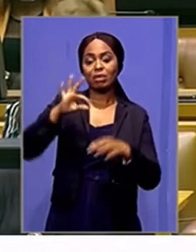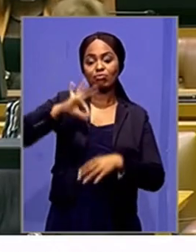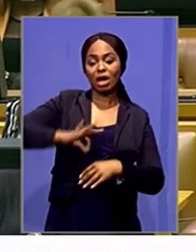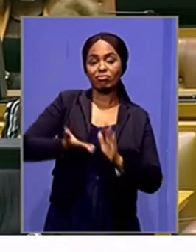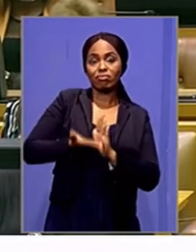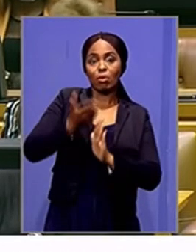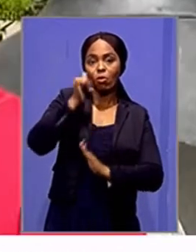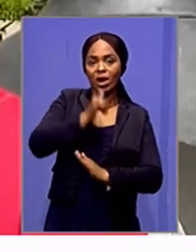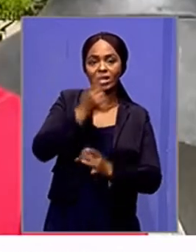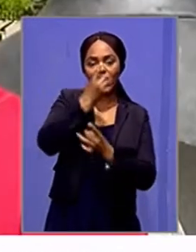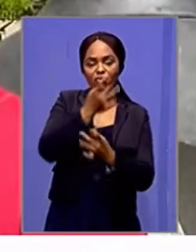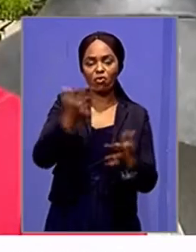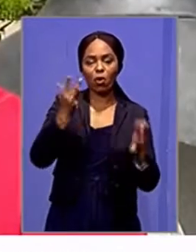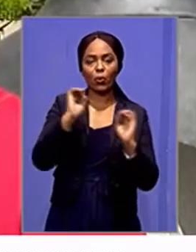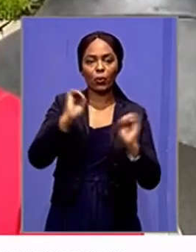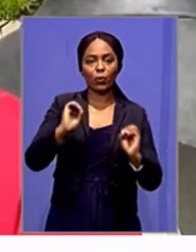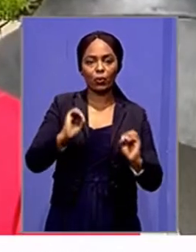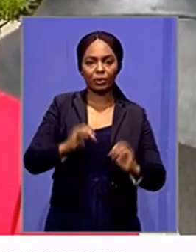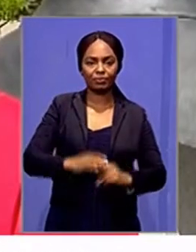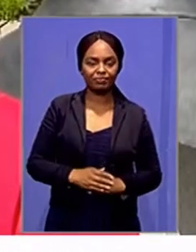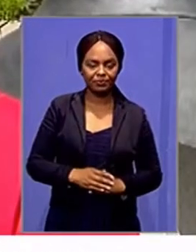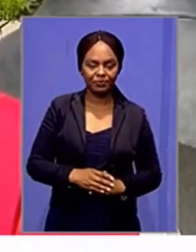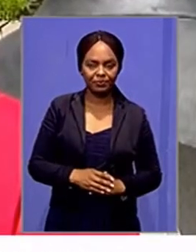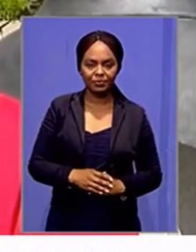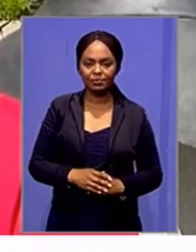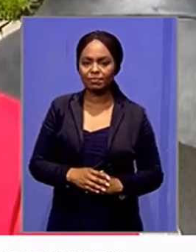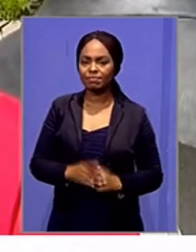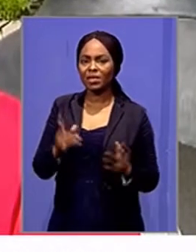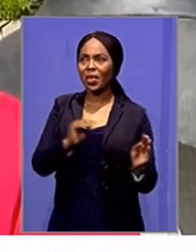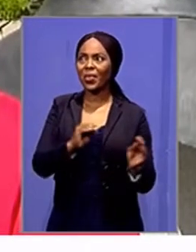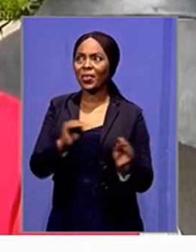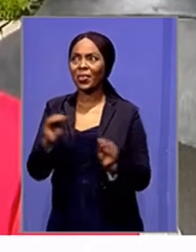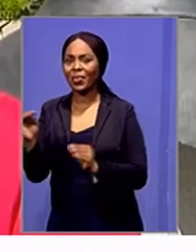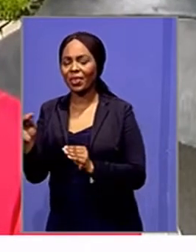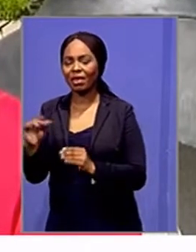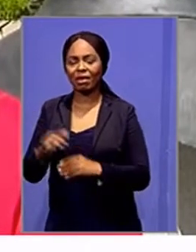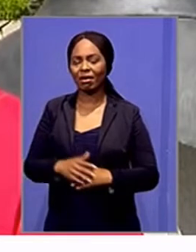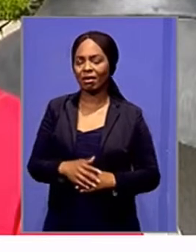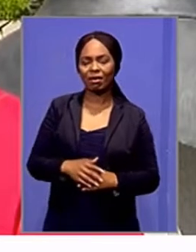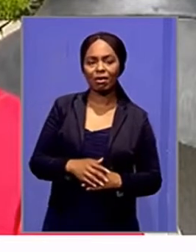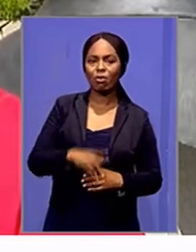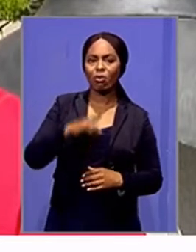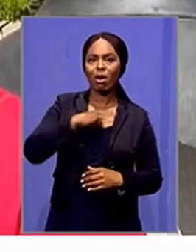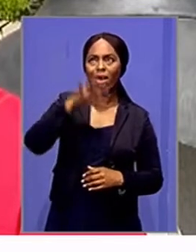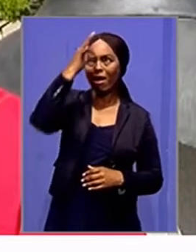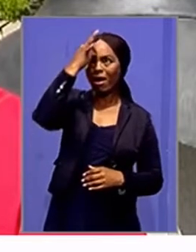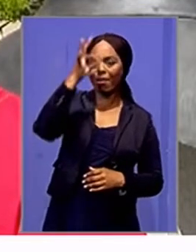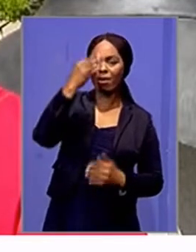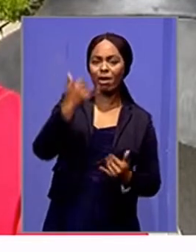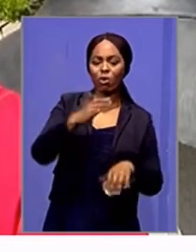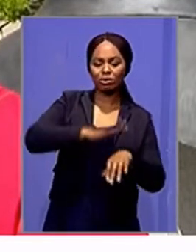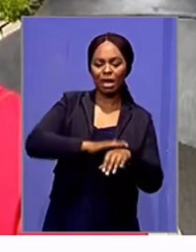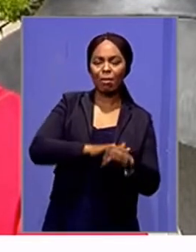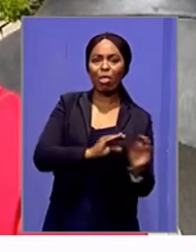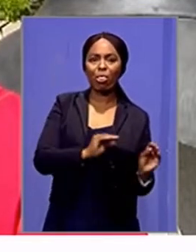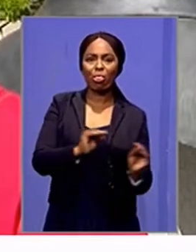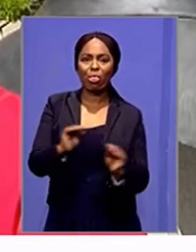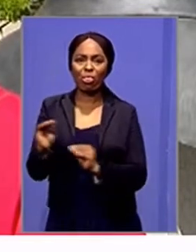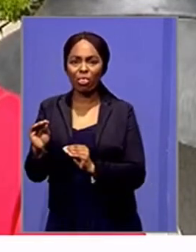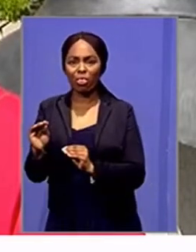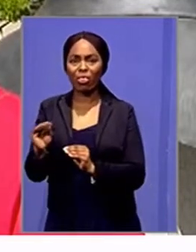etsahala neng. There's a wage agreement, they must honor it. It can't be delayed. The minute the government starts delaying it, it just clouds